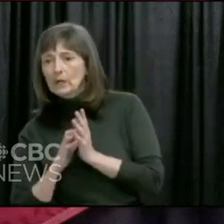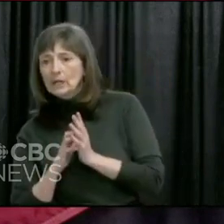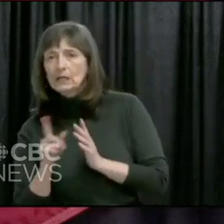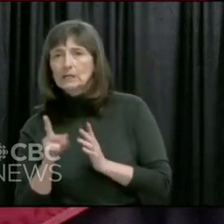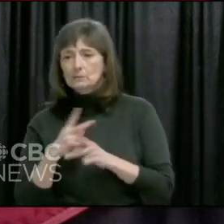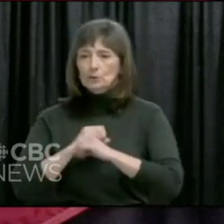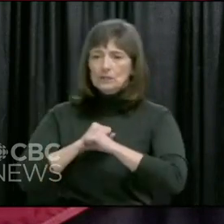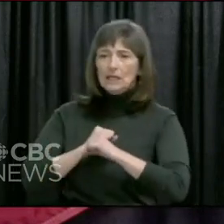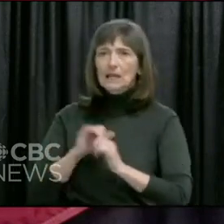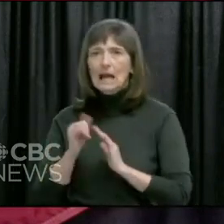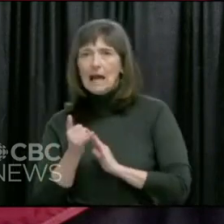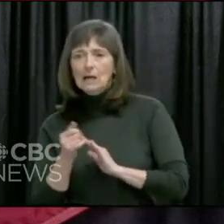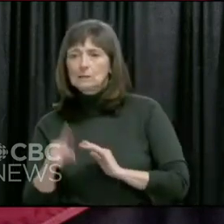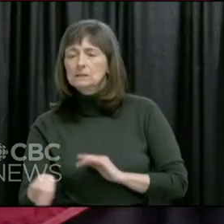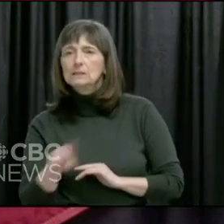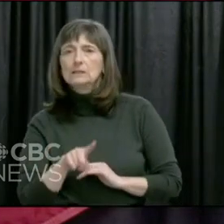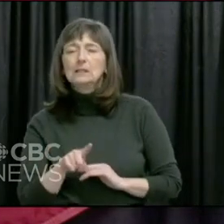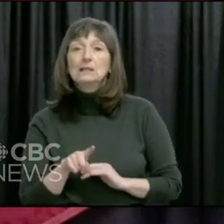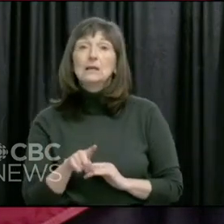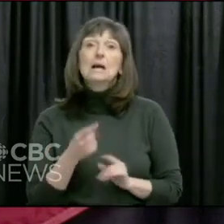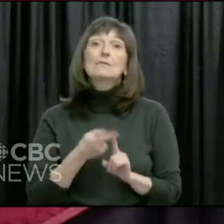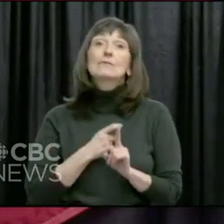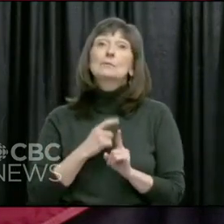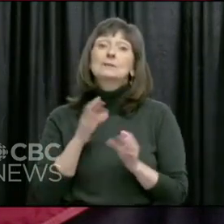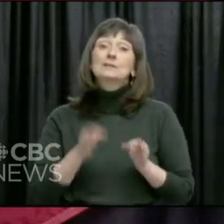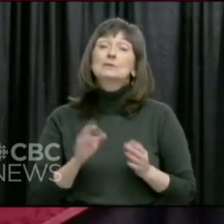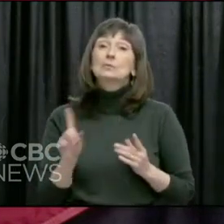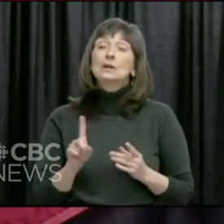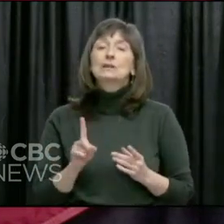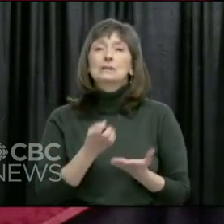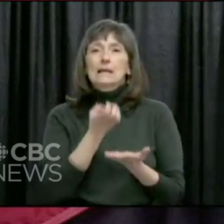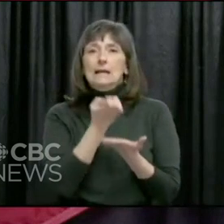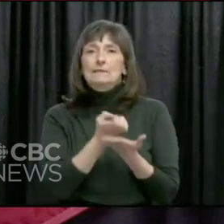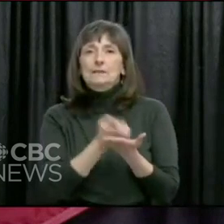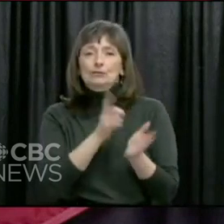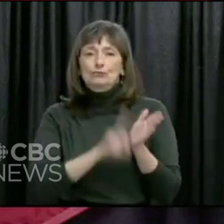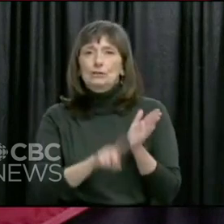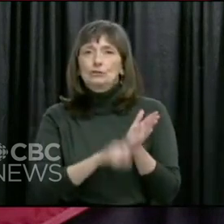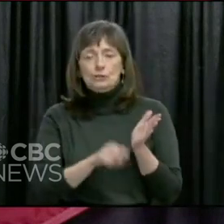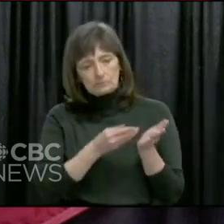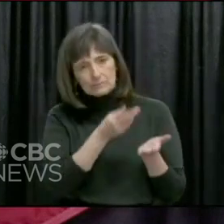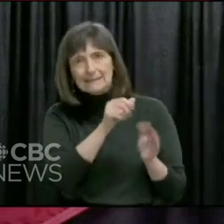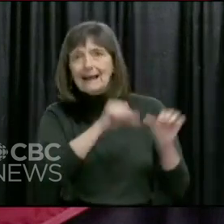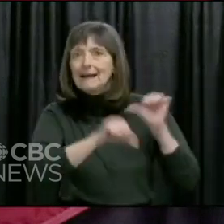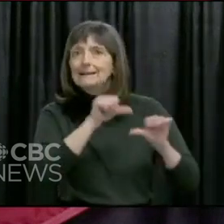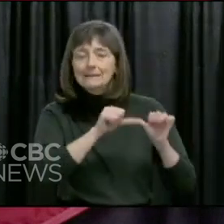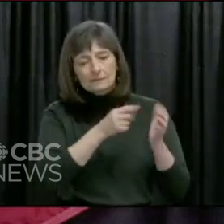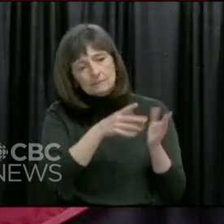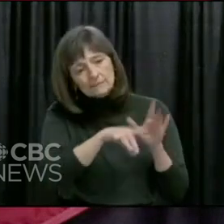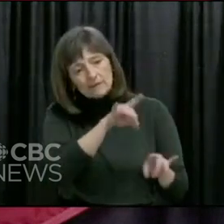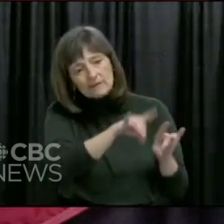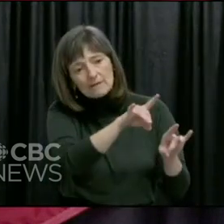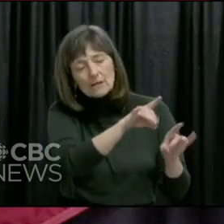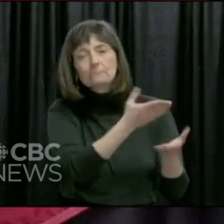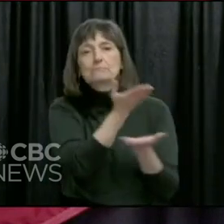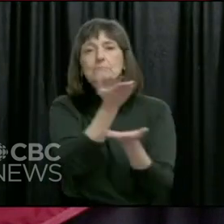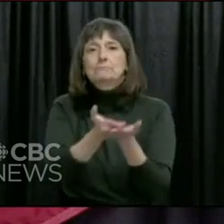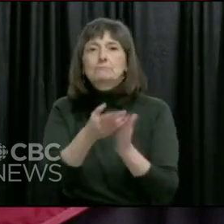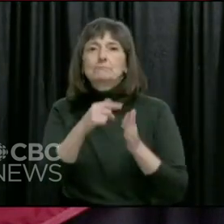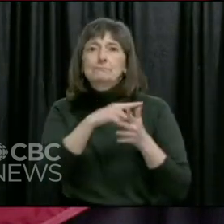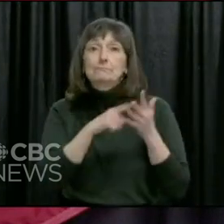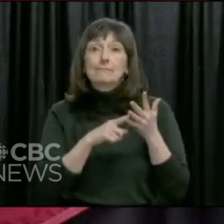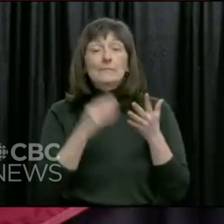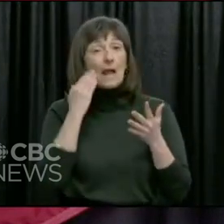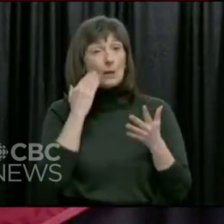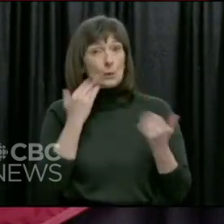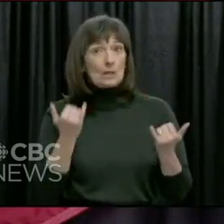do so based on evidence-based decision-making. And also, I know from time to time, as we move into alert level